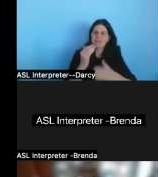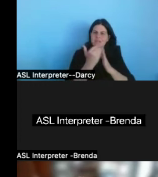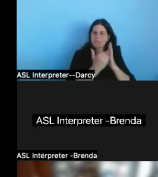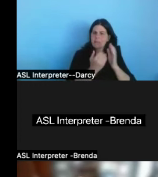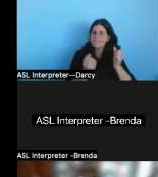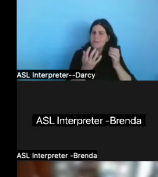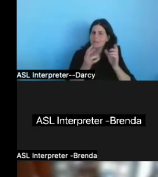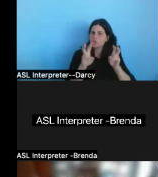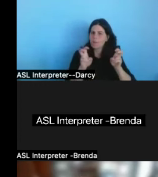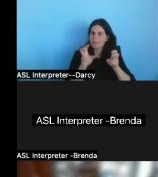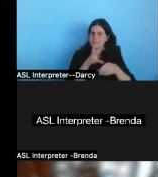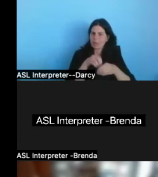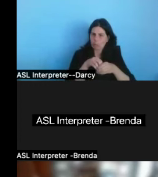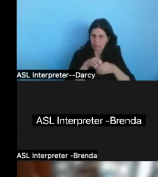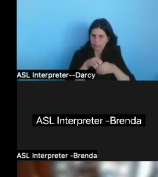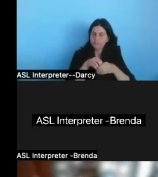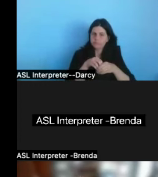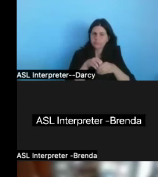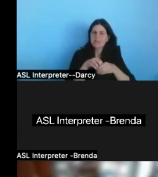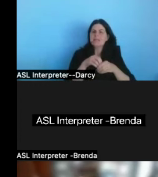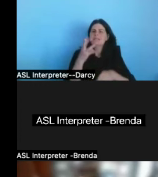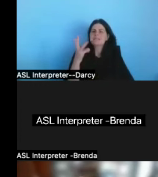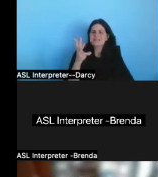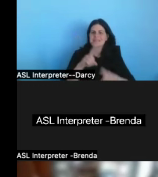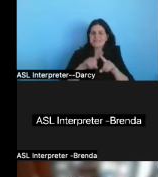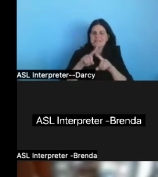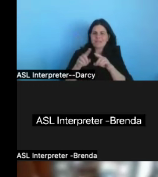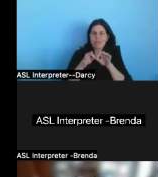within them in 16 languages at